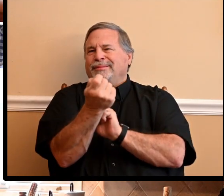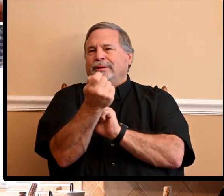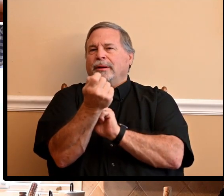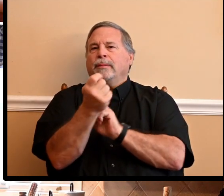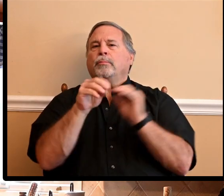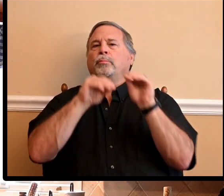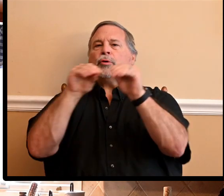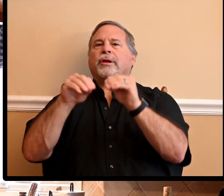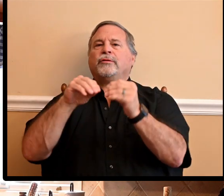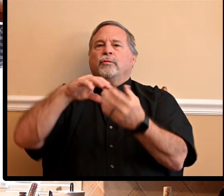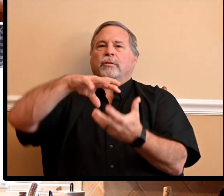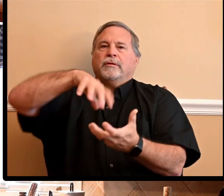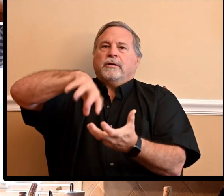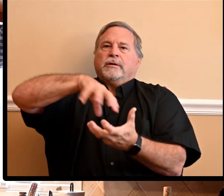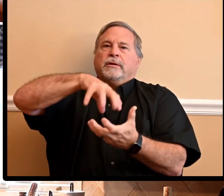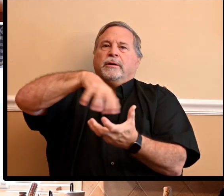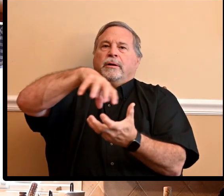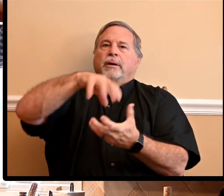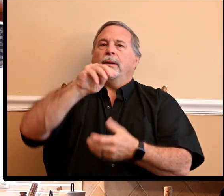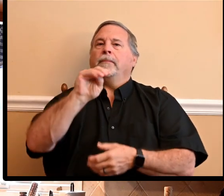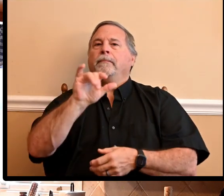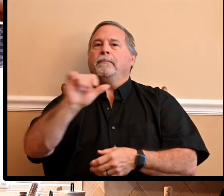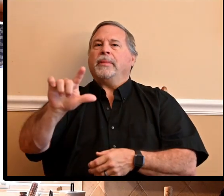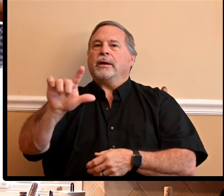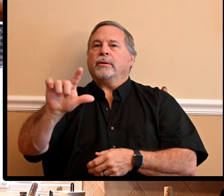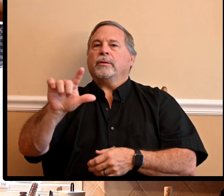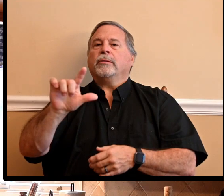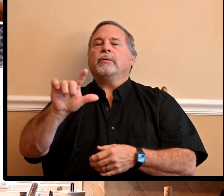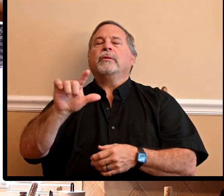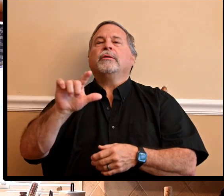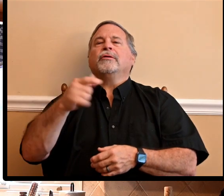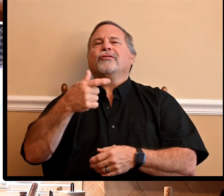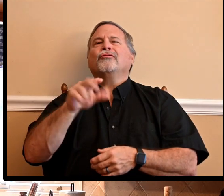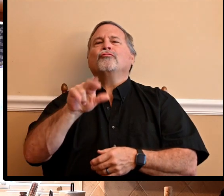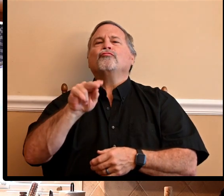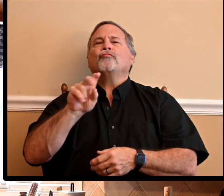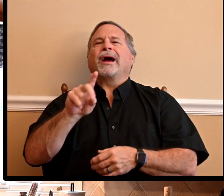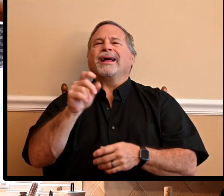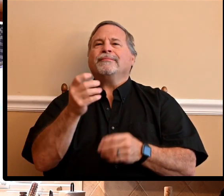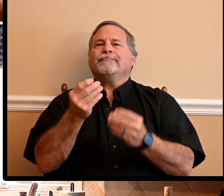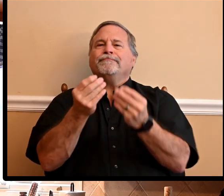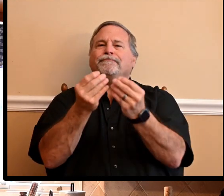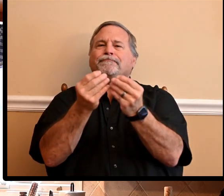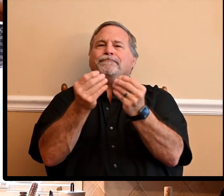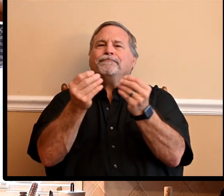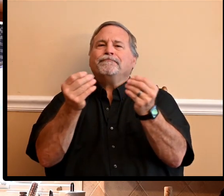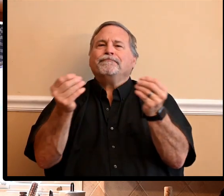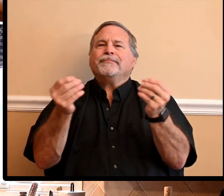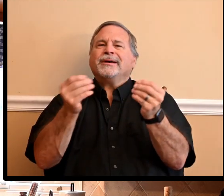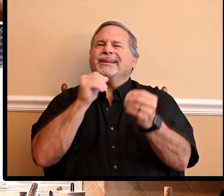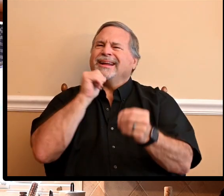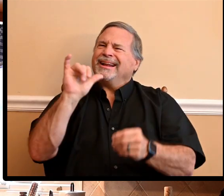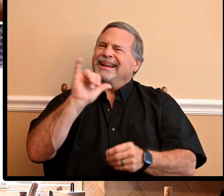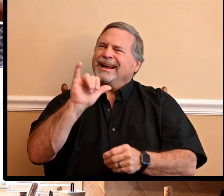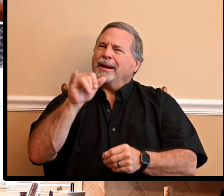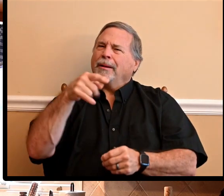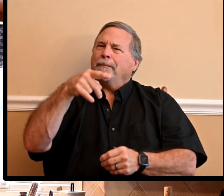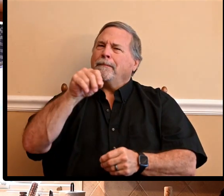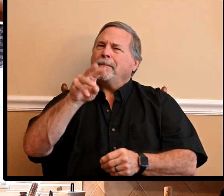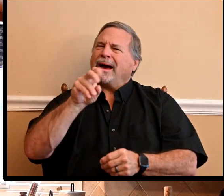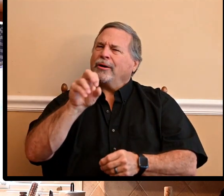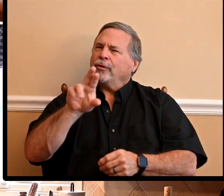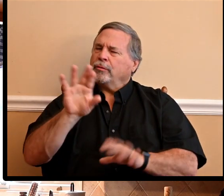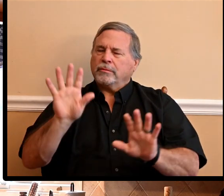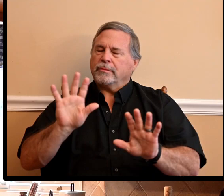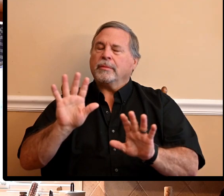one step further. We're going to actually put it into a mill, and we're going to kind of grind it a little bit finer. It won't be to the level